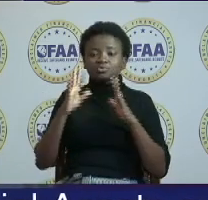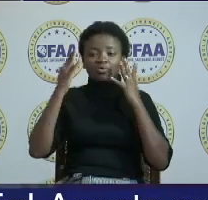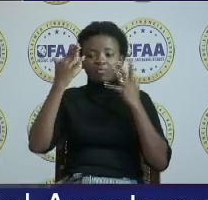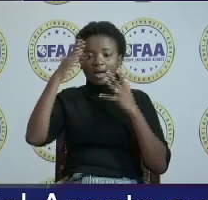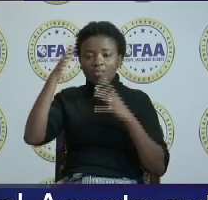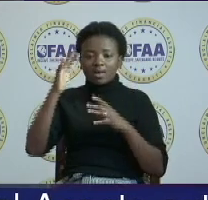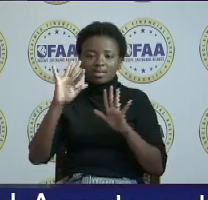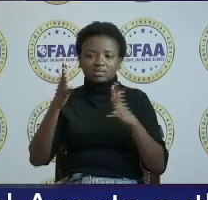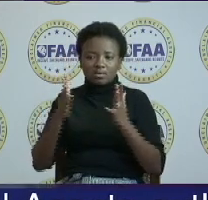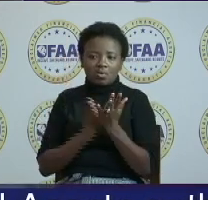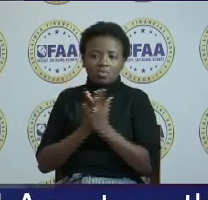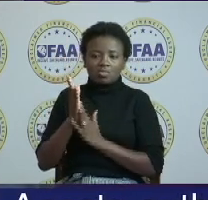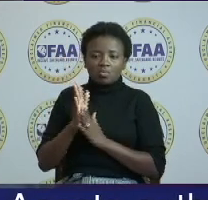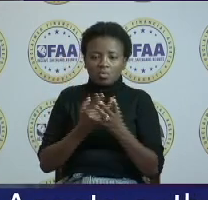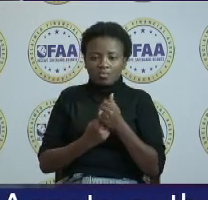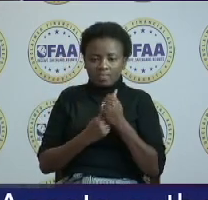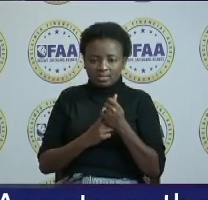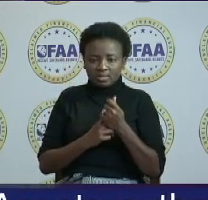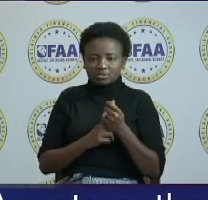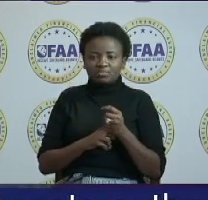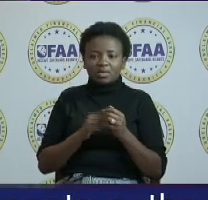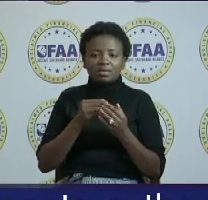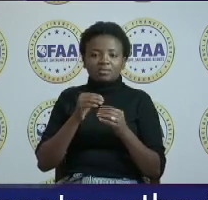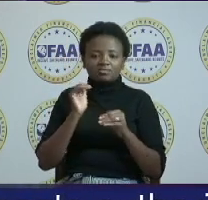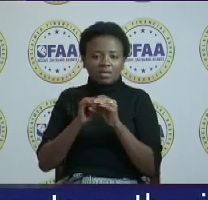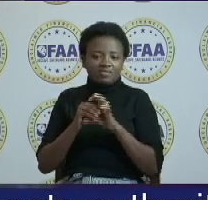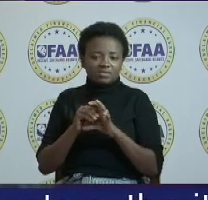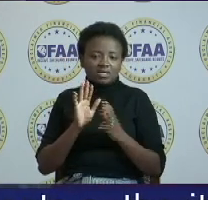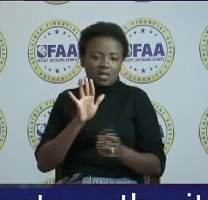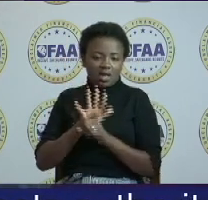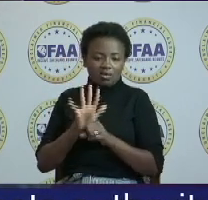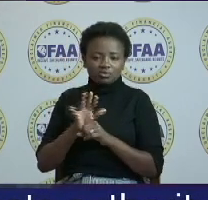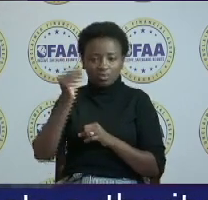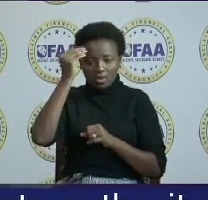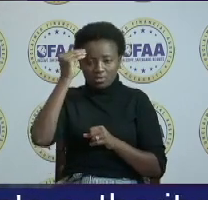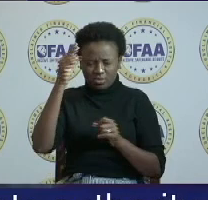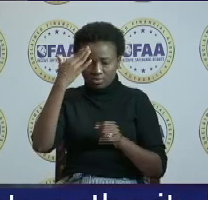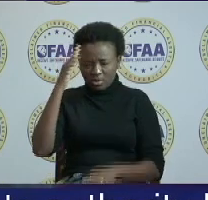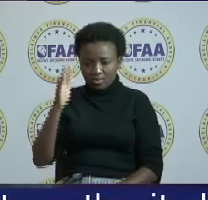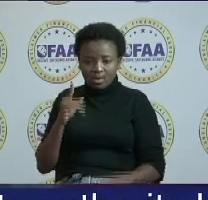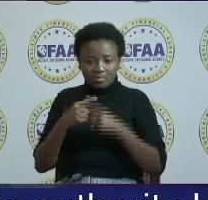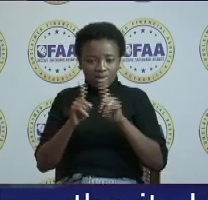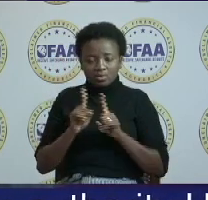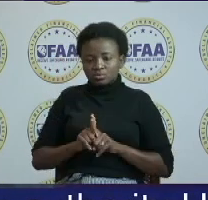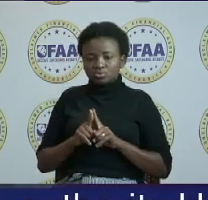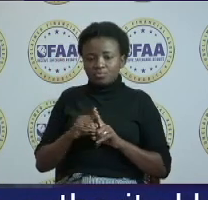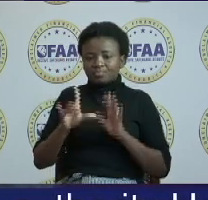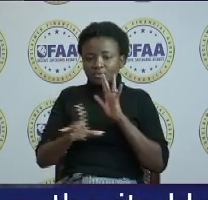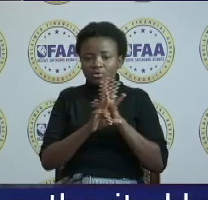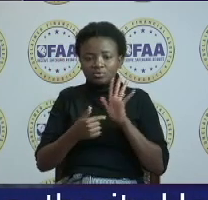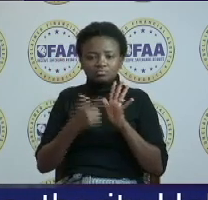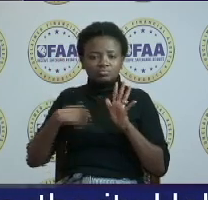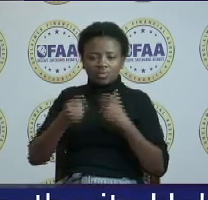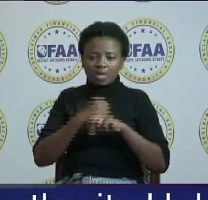partnerships and more forums and investing a lot and heavily on education and awareness. In terms of the law, we've made lots of steps